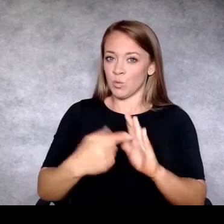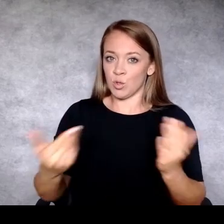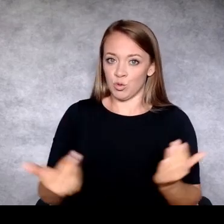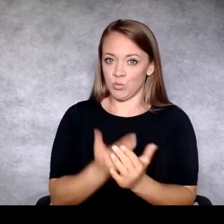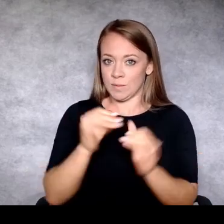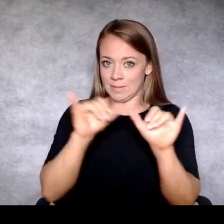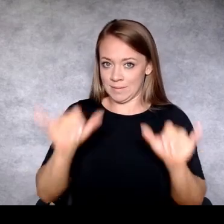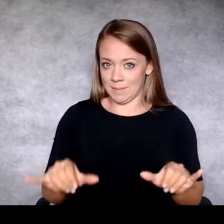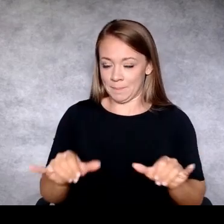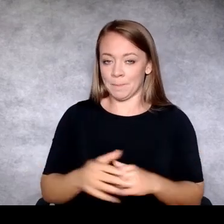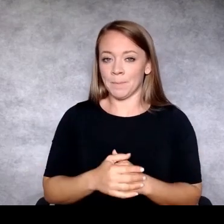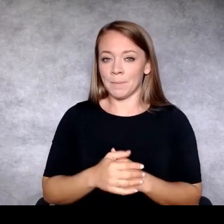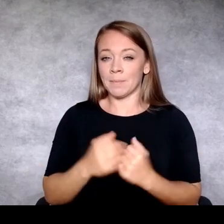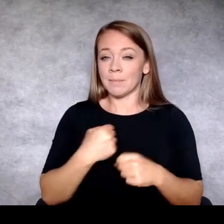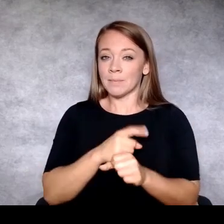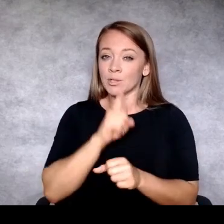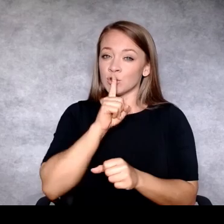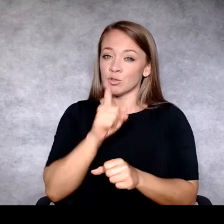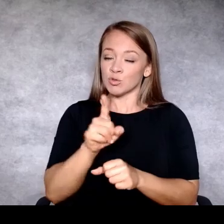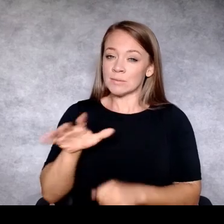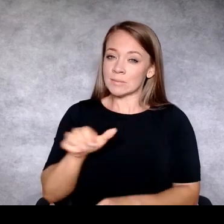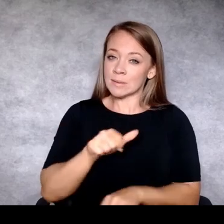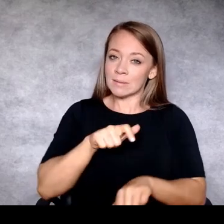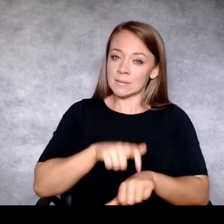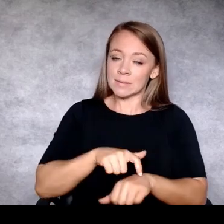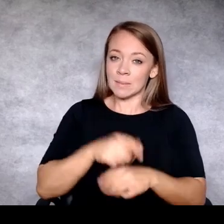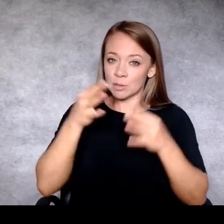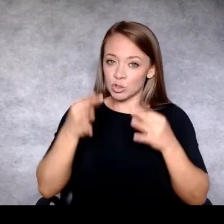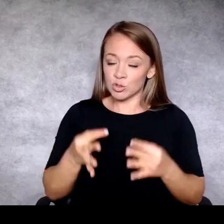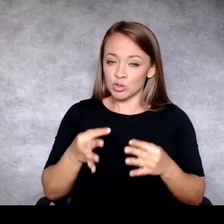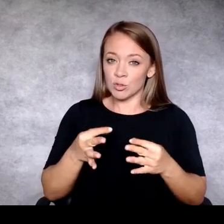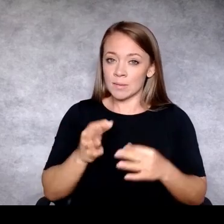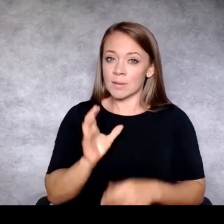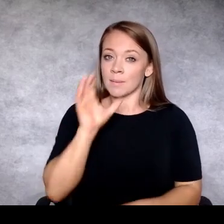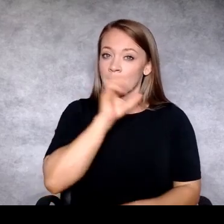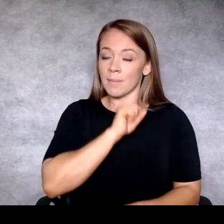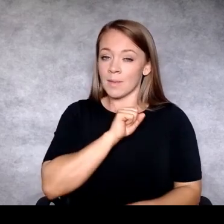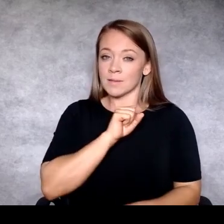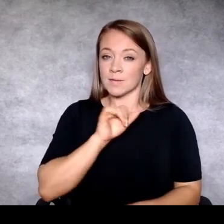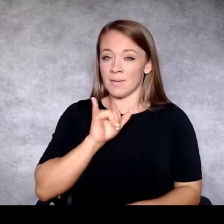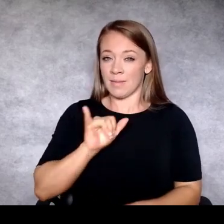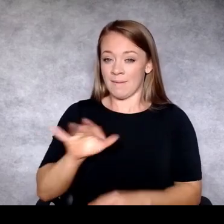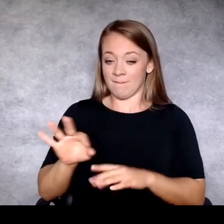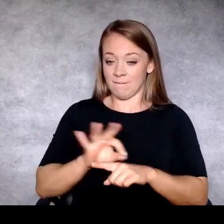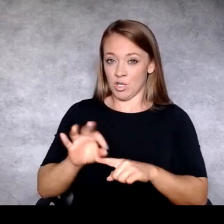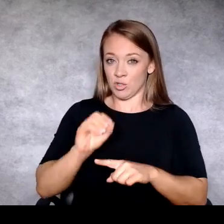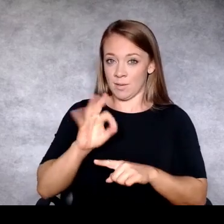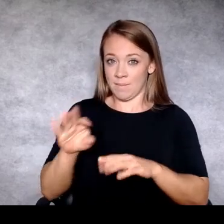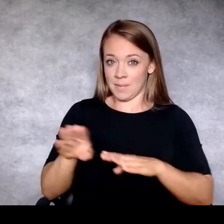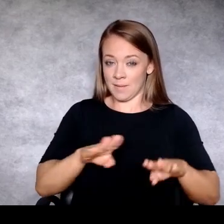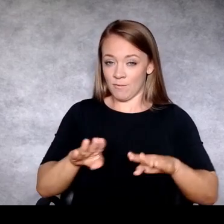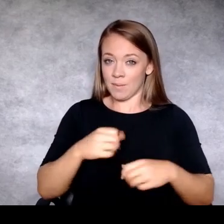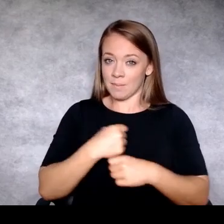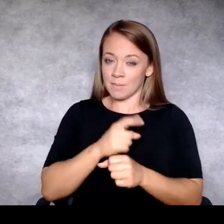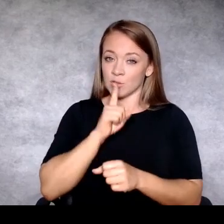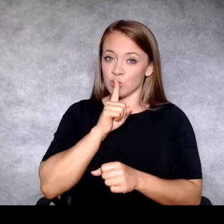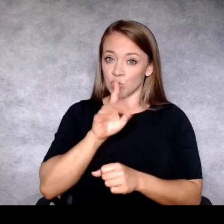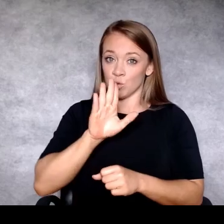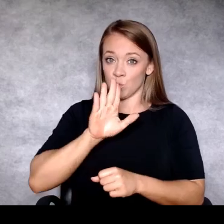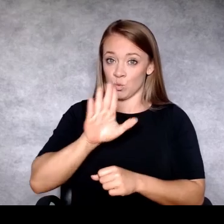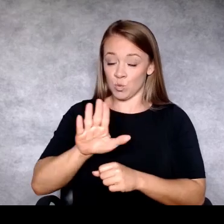system. Make sure that you've taken the time to determine a hypothesis of the function of the behavior and ensure that your